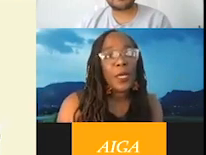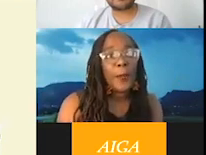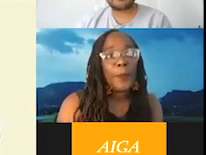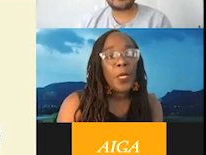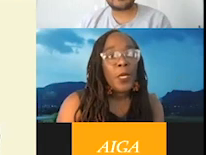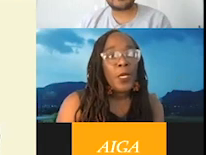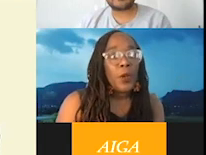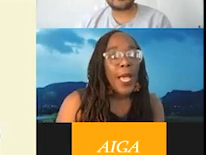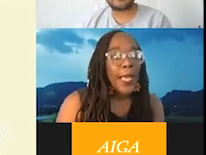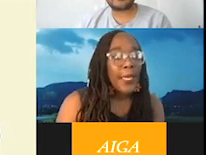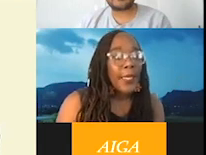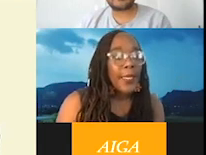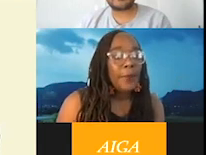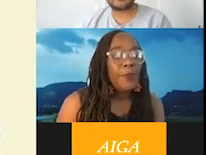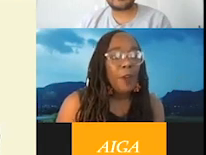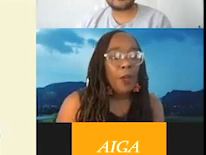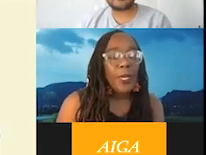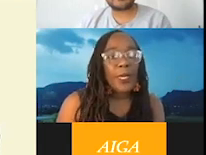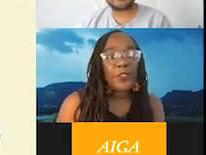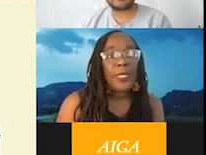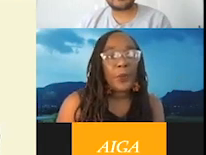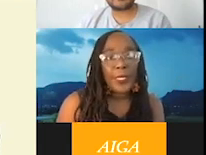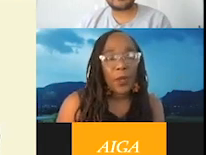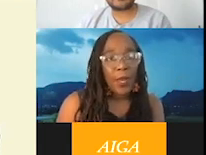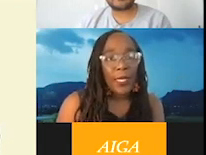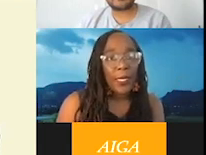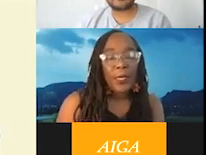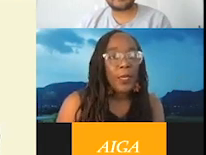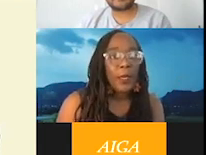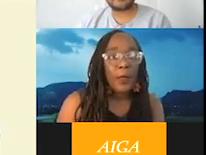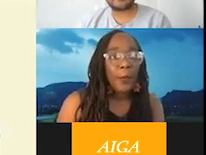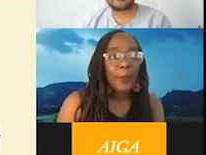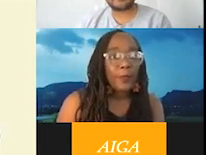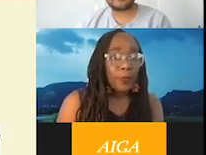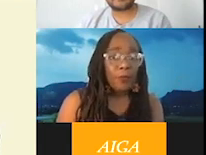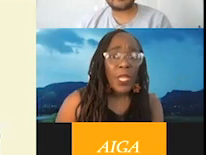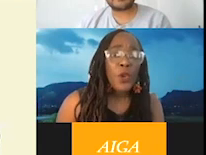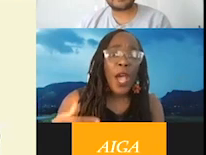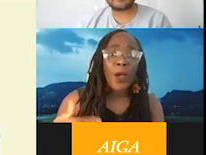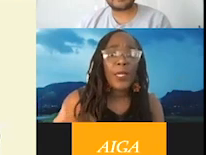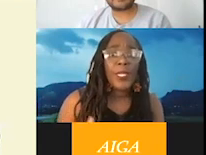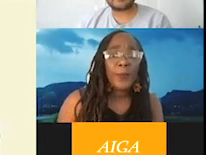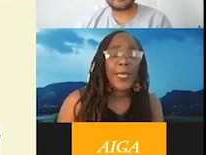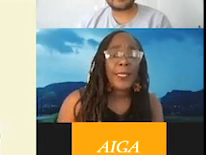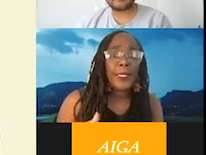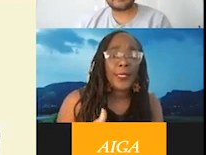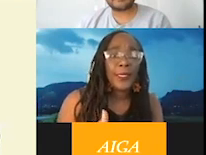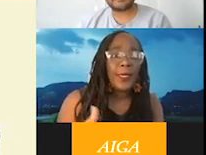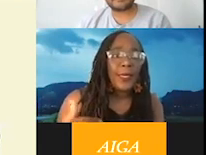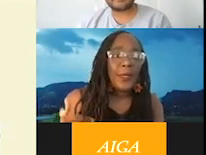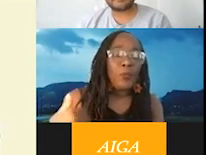conversations. So I am from a country that was a colony. You know, our colonial past